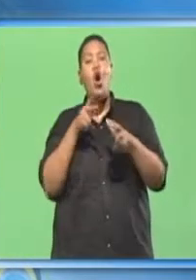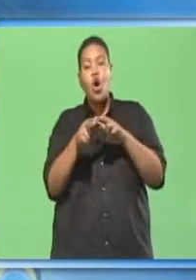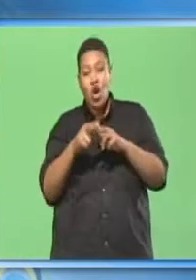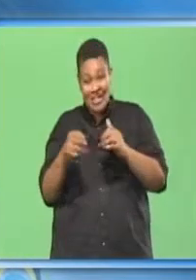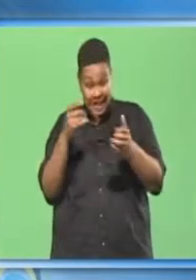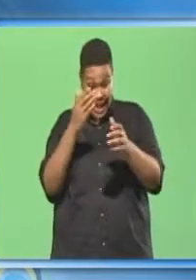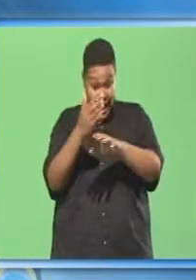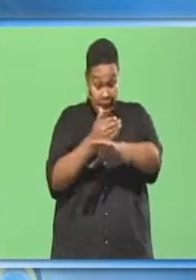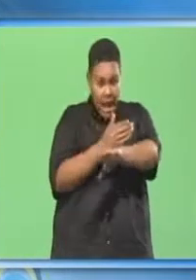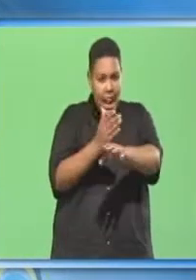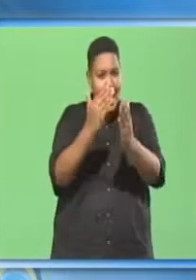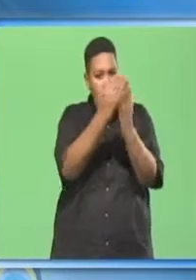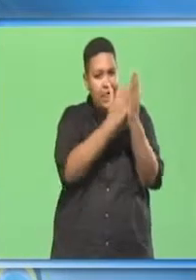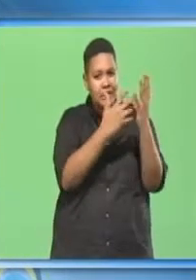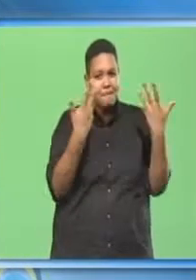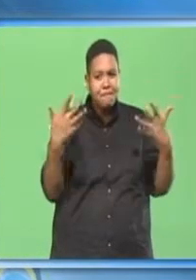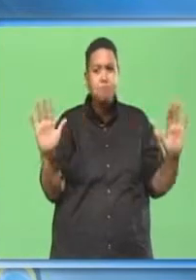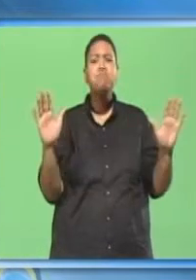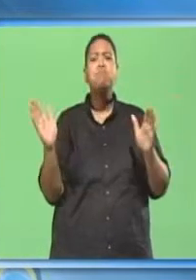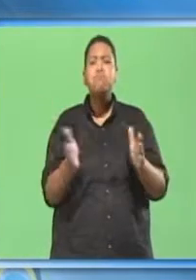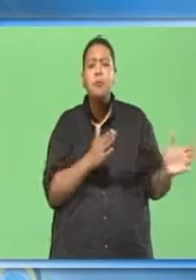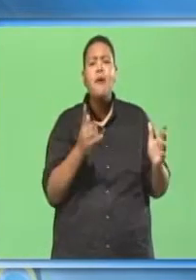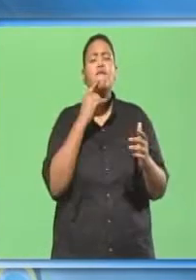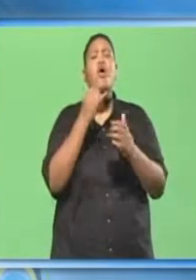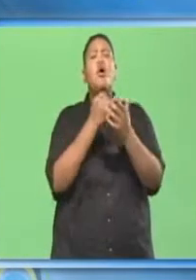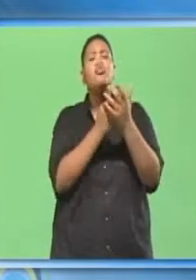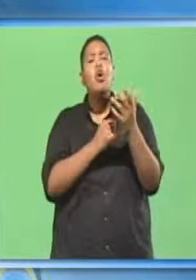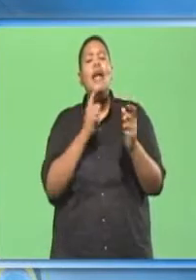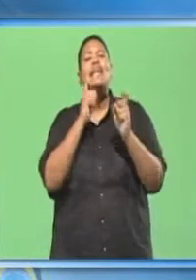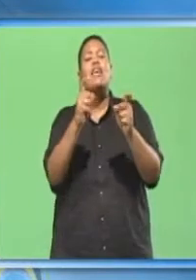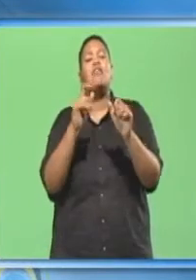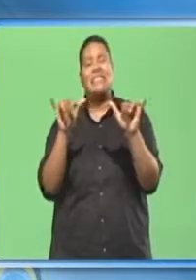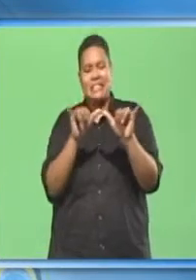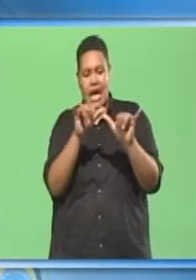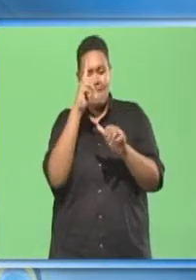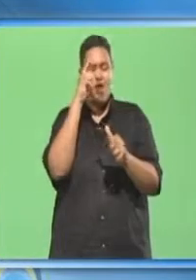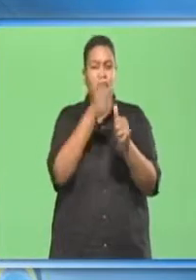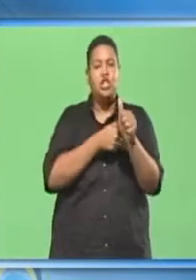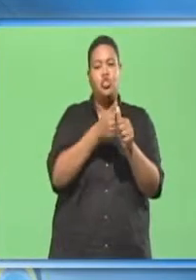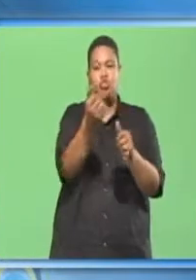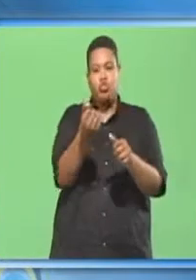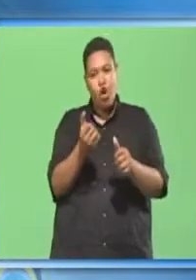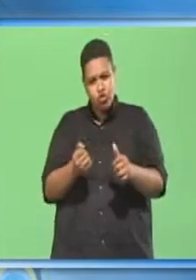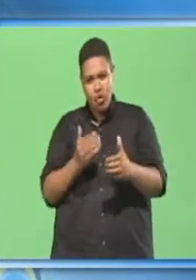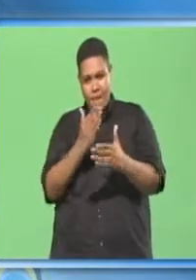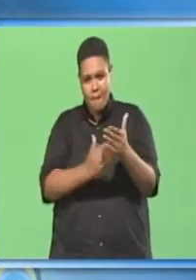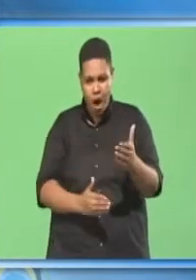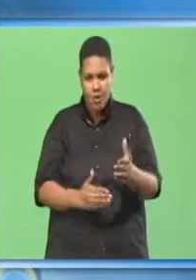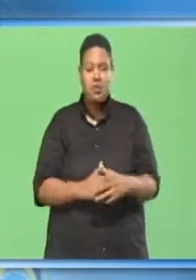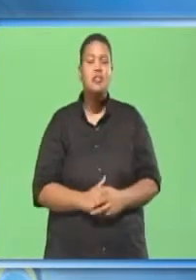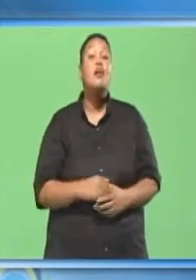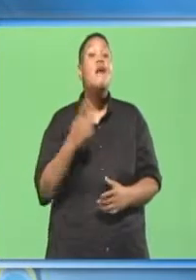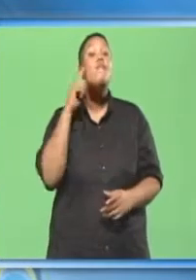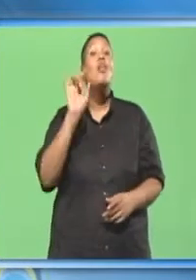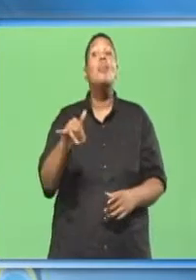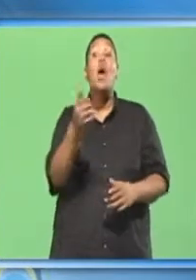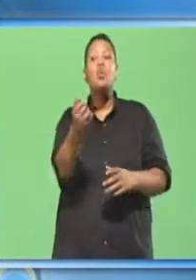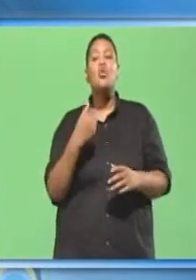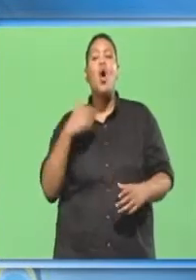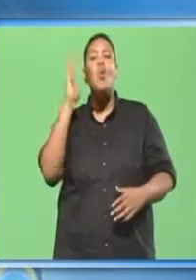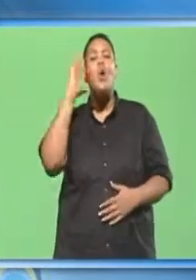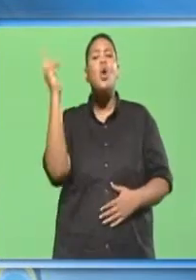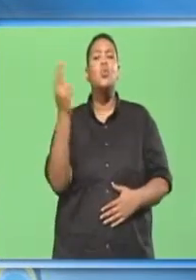was prepared for our drawing, gives us the size of the parts for the drawer. For this drawer, we will use